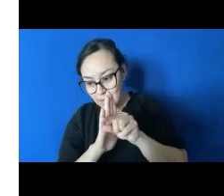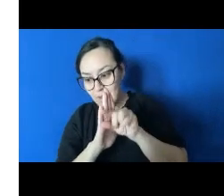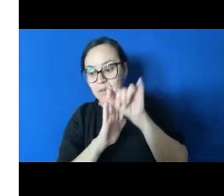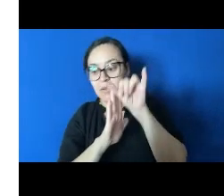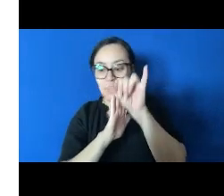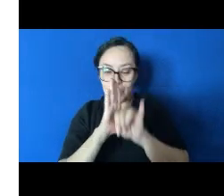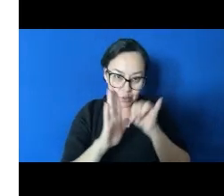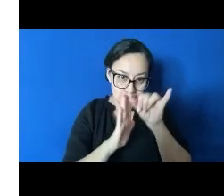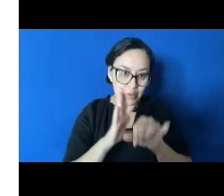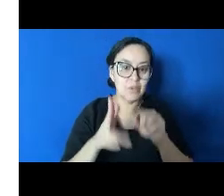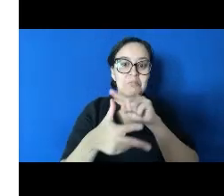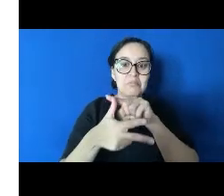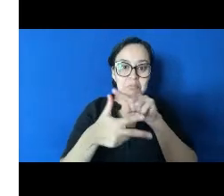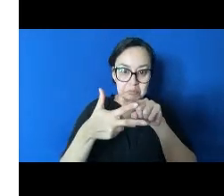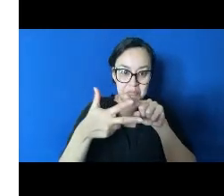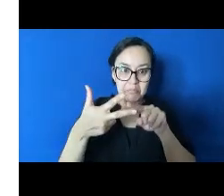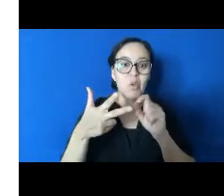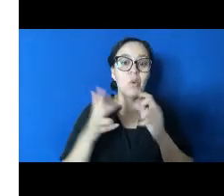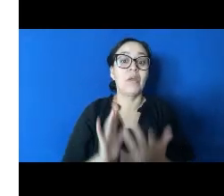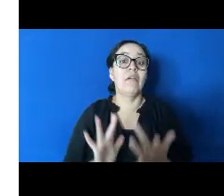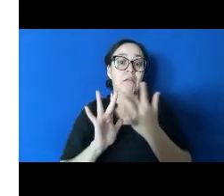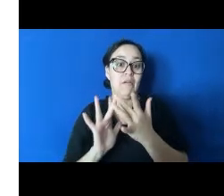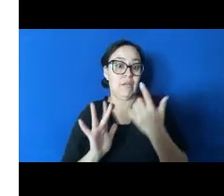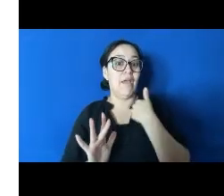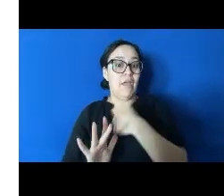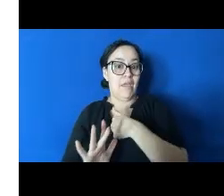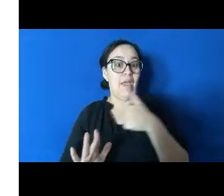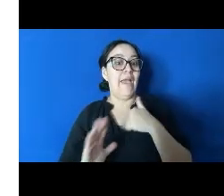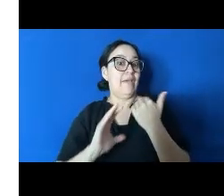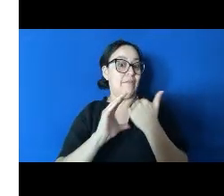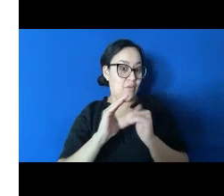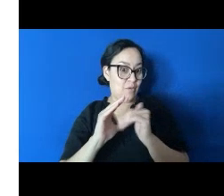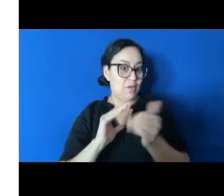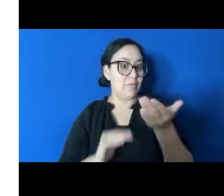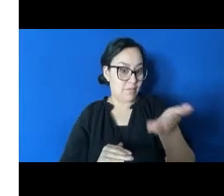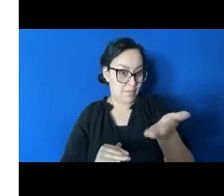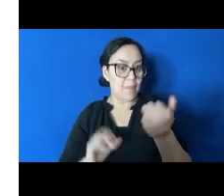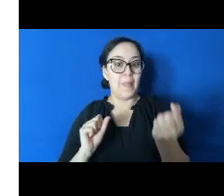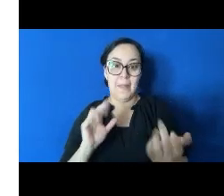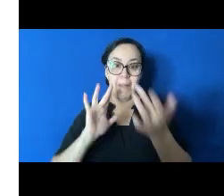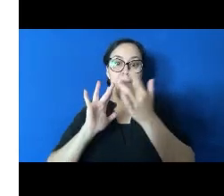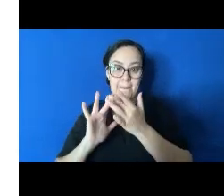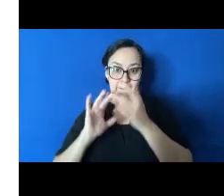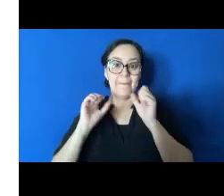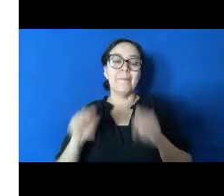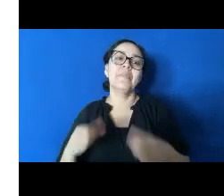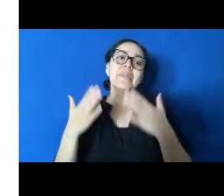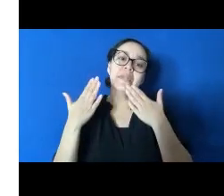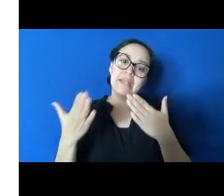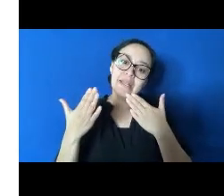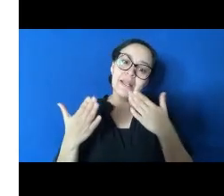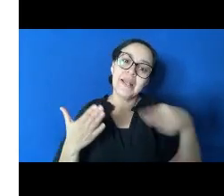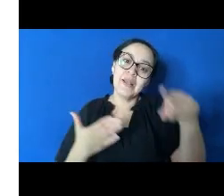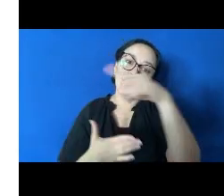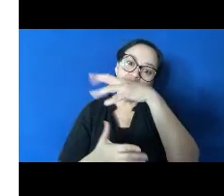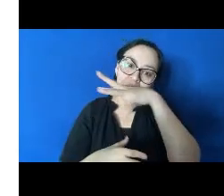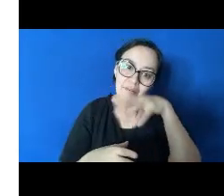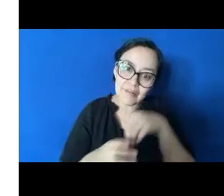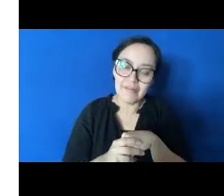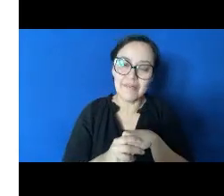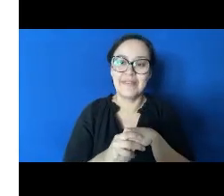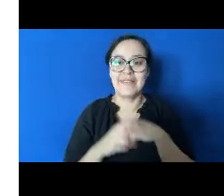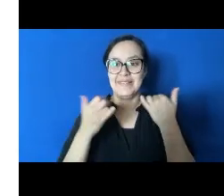webpage, YouTube channels, Facebook. We have an email that you can see on the